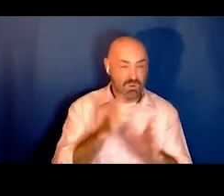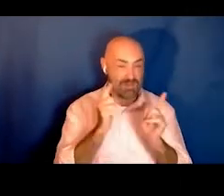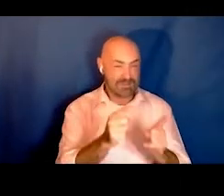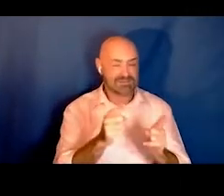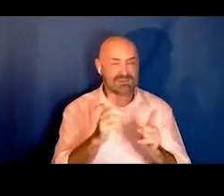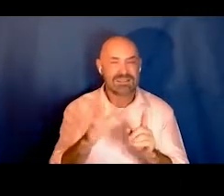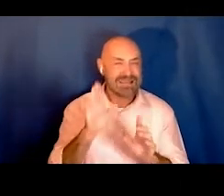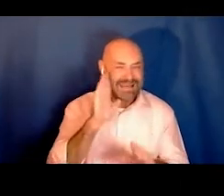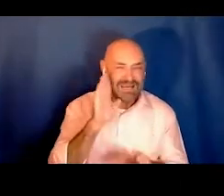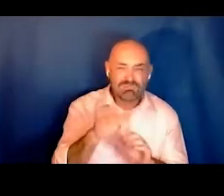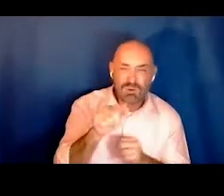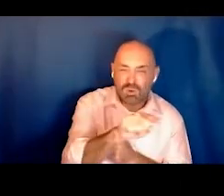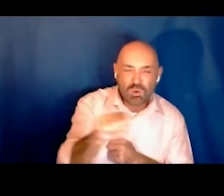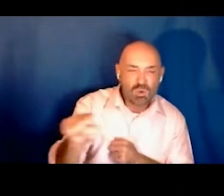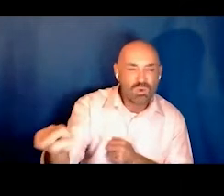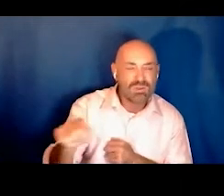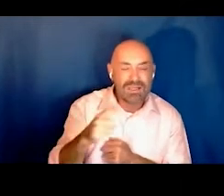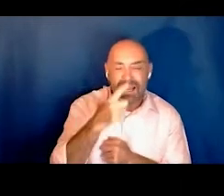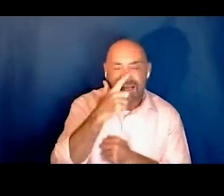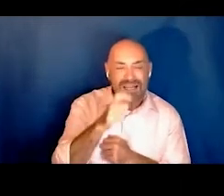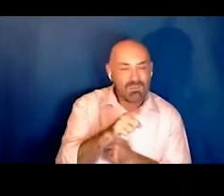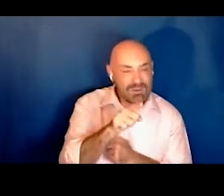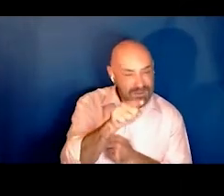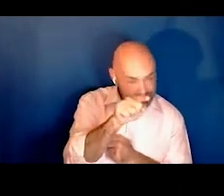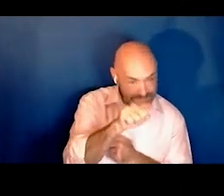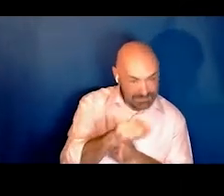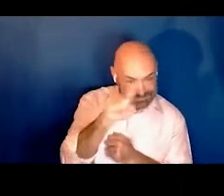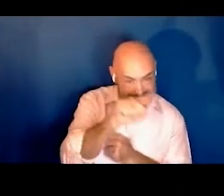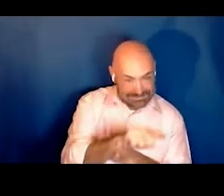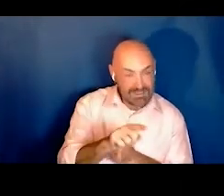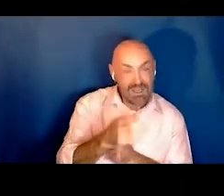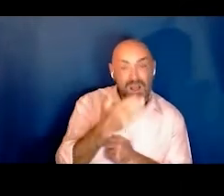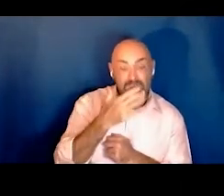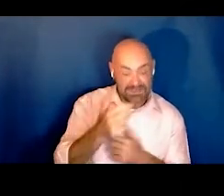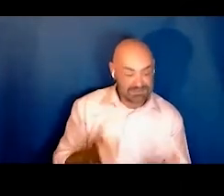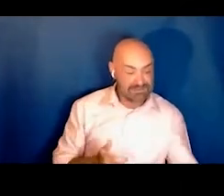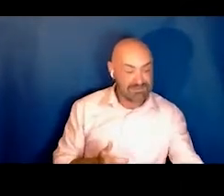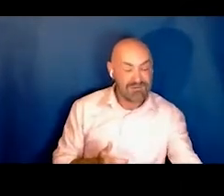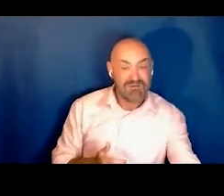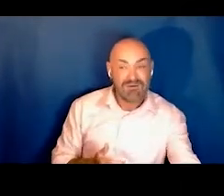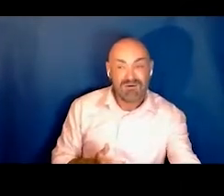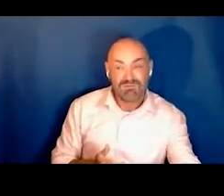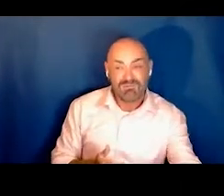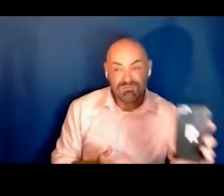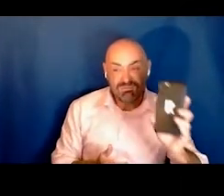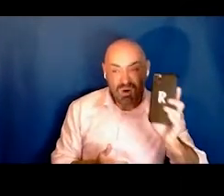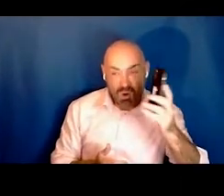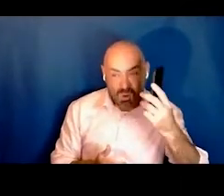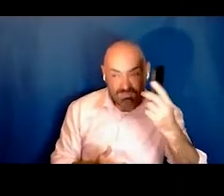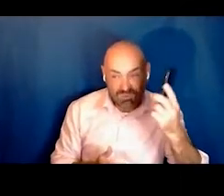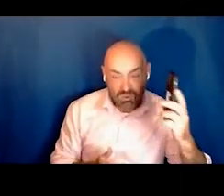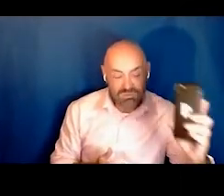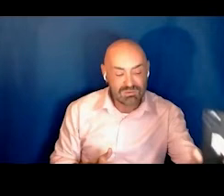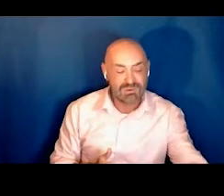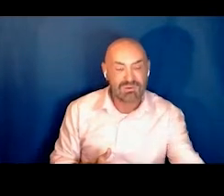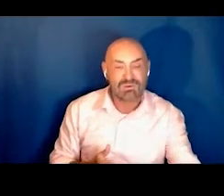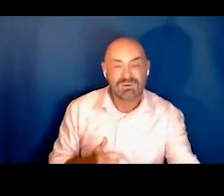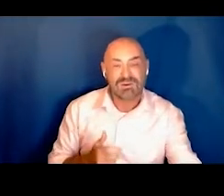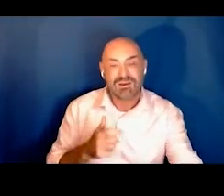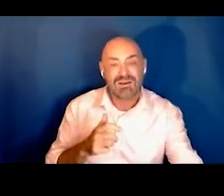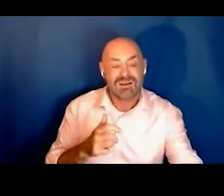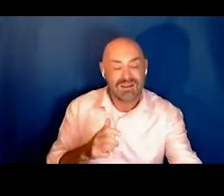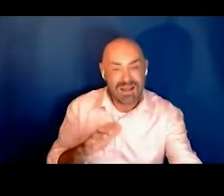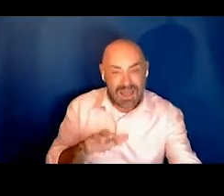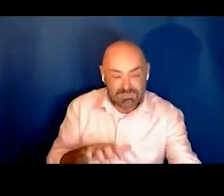hear from you. So if we go to the next slide, if you can all take out your phone or your laptop, anything you're accessing this talk